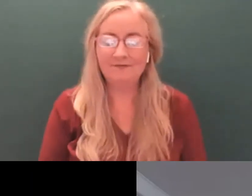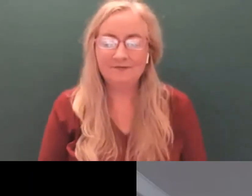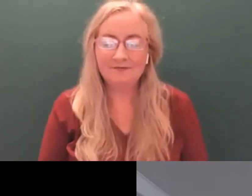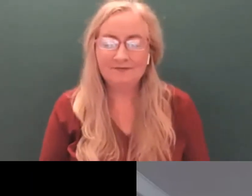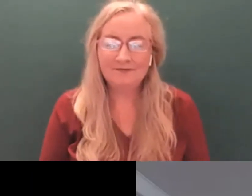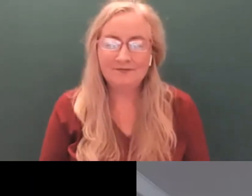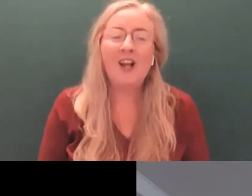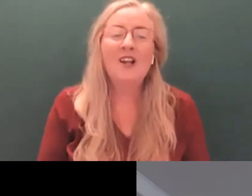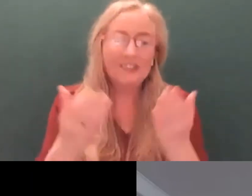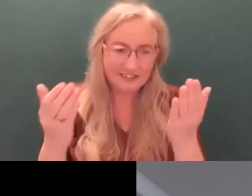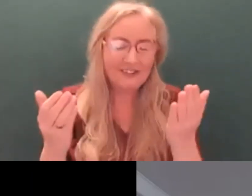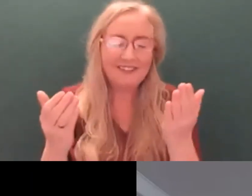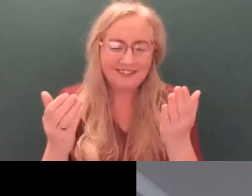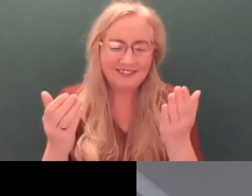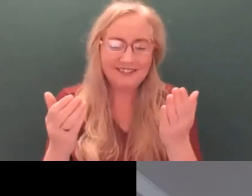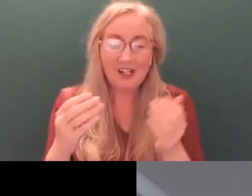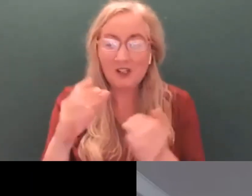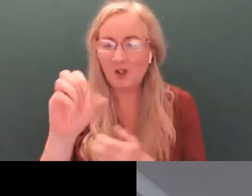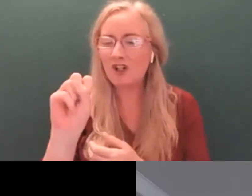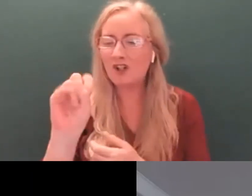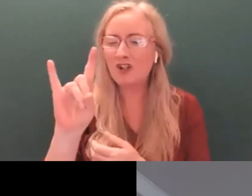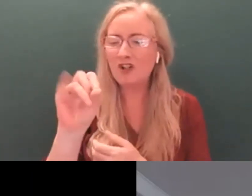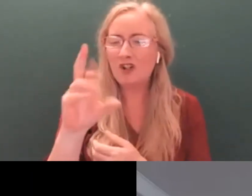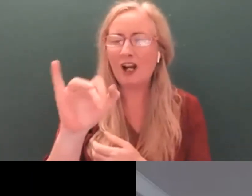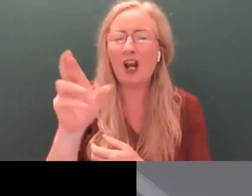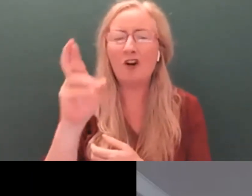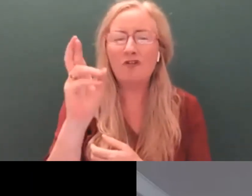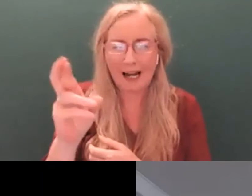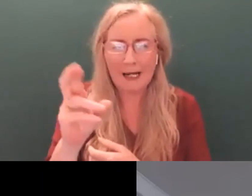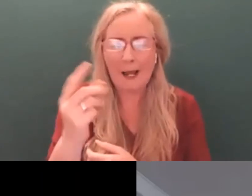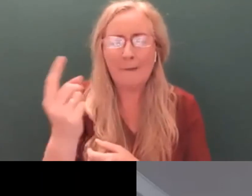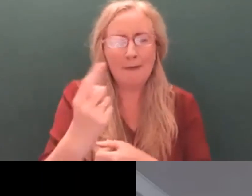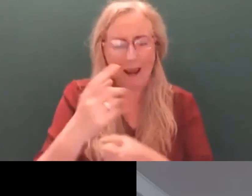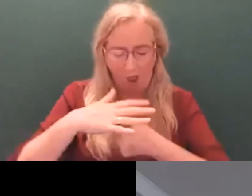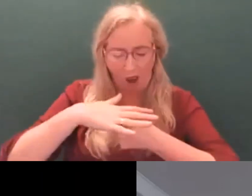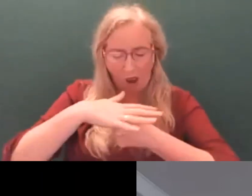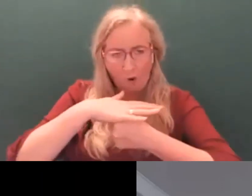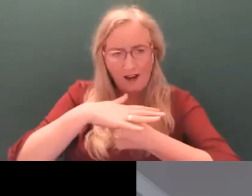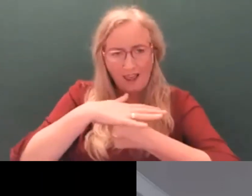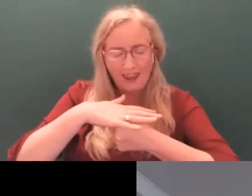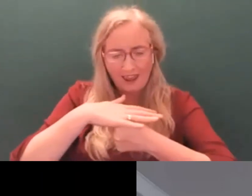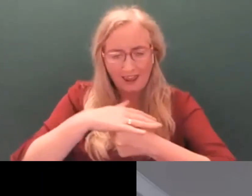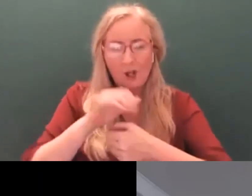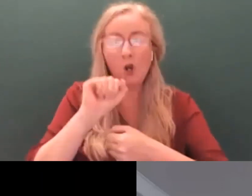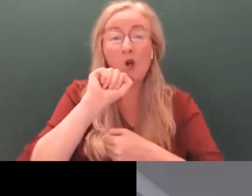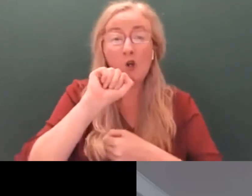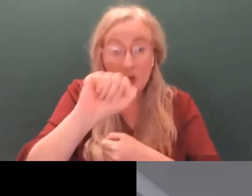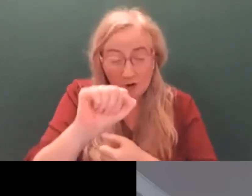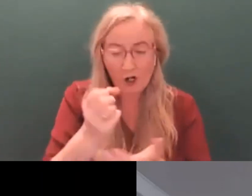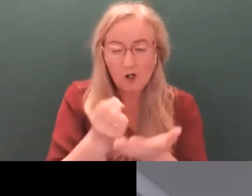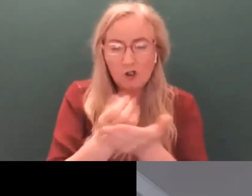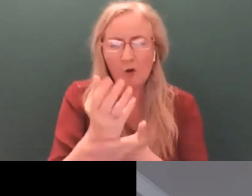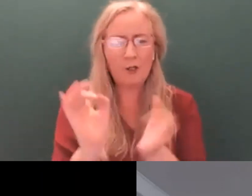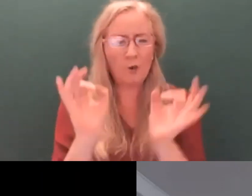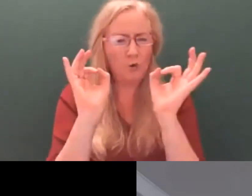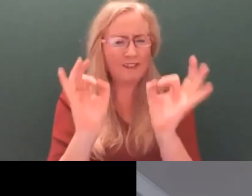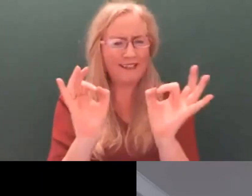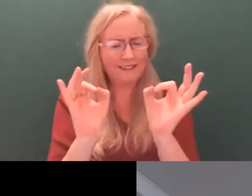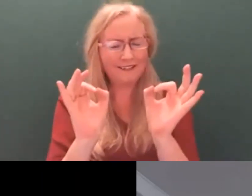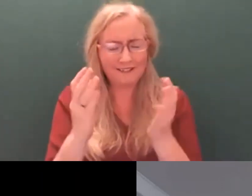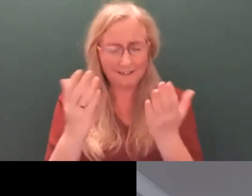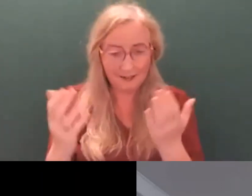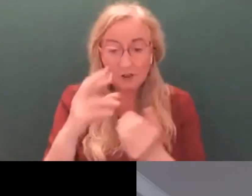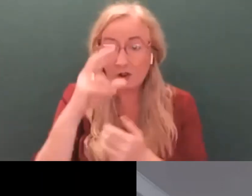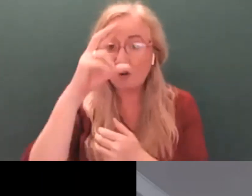And so, you know, Shirley's right, keeping it local, remembering that your stories are unique, remembering that